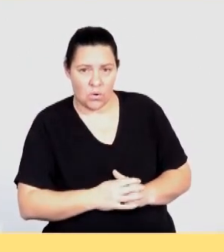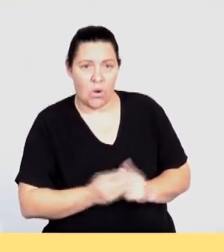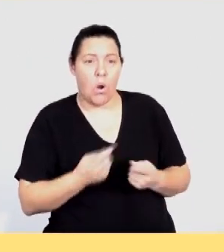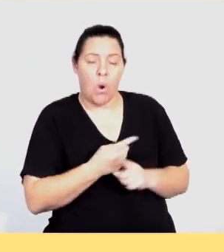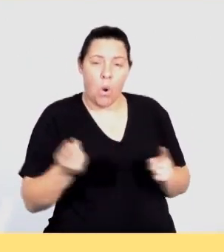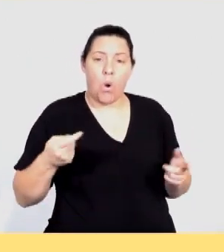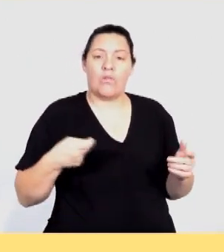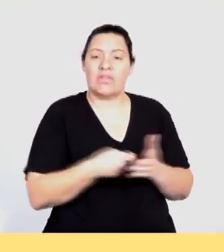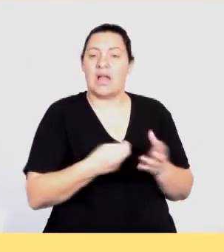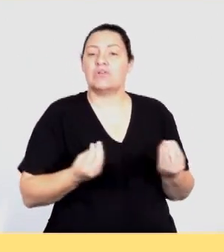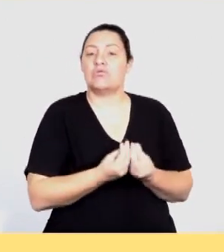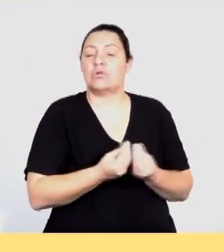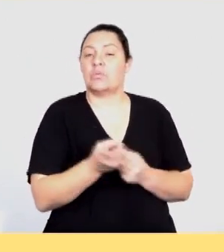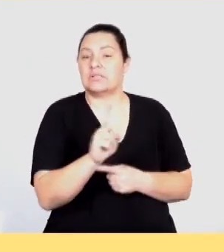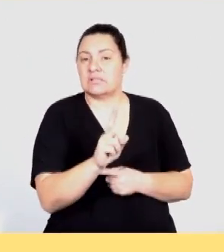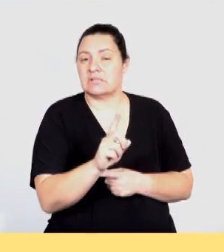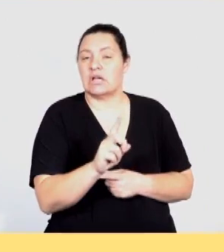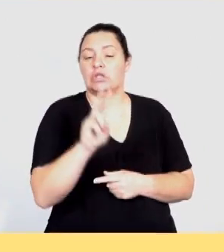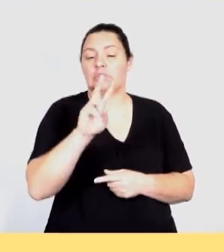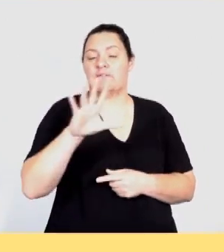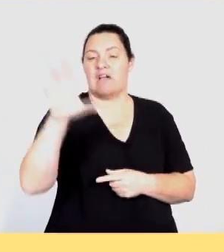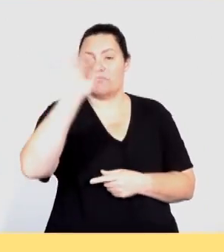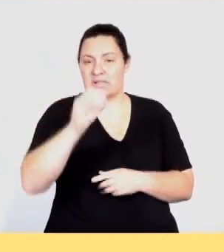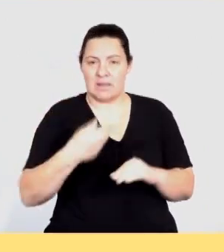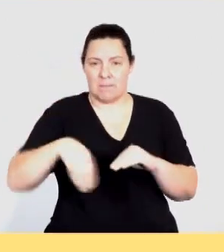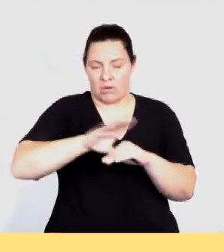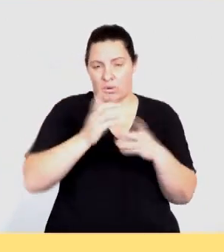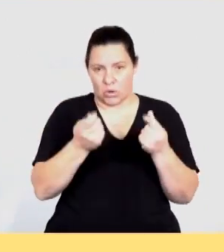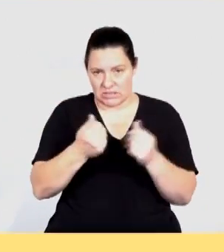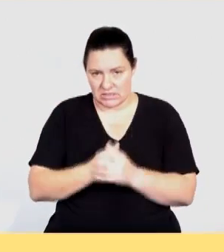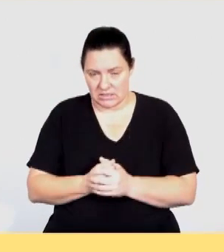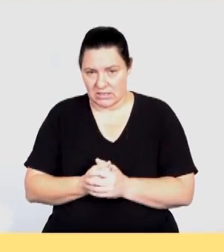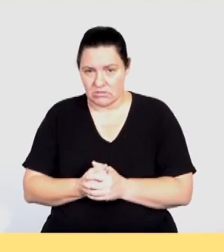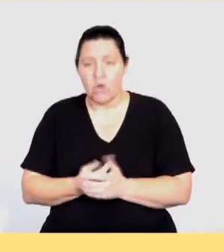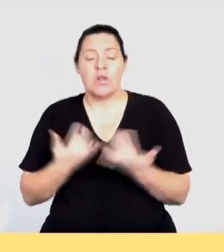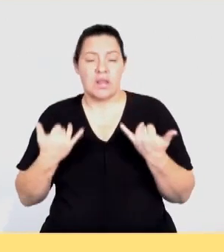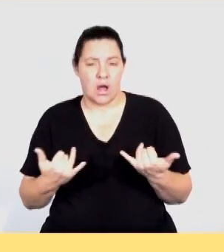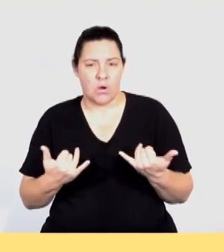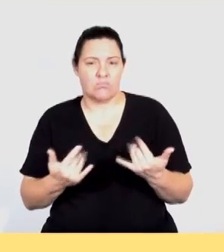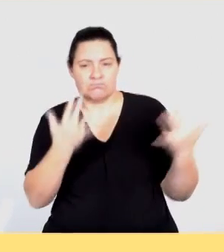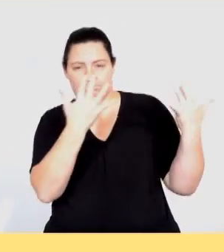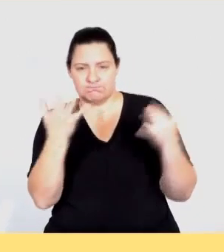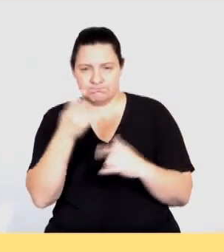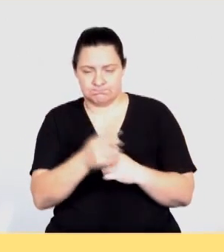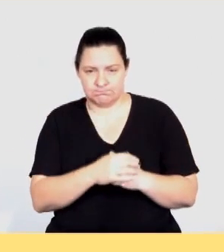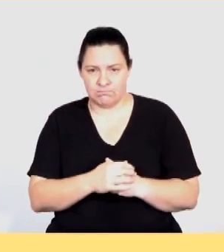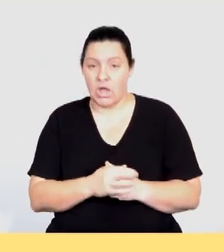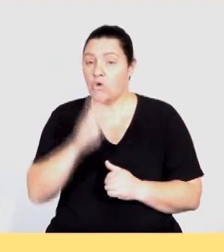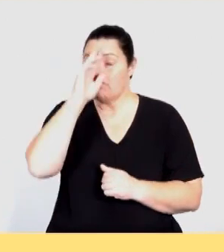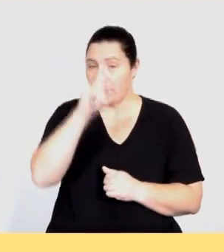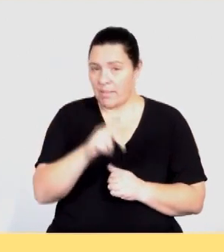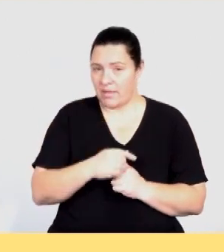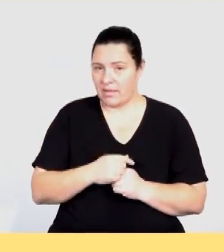saw earlier on. All goods are sold at 25% markup on cost. So let's quickly go